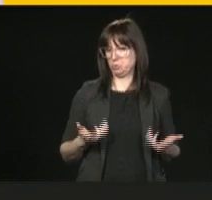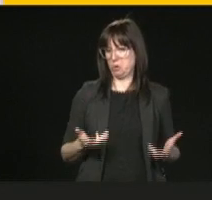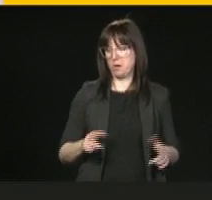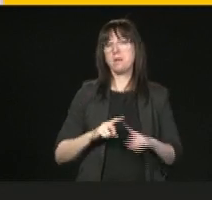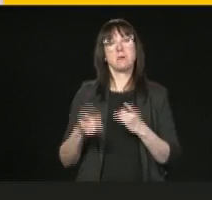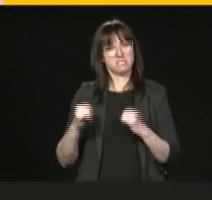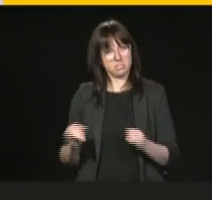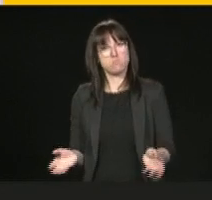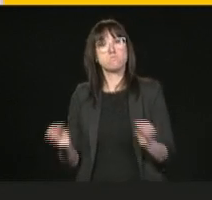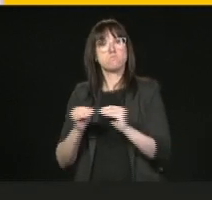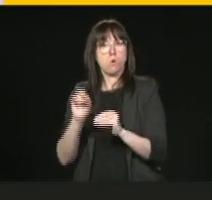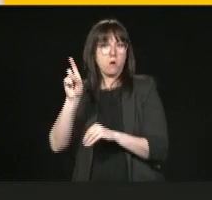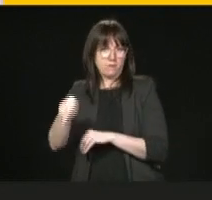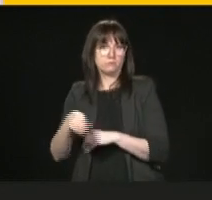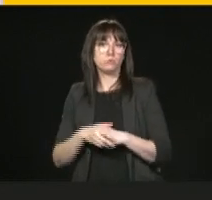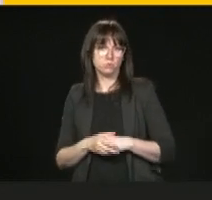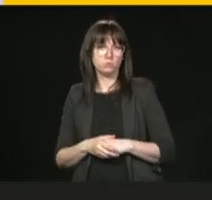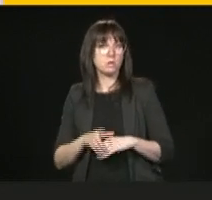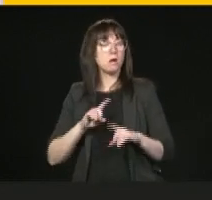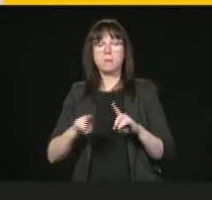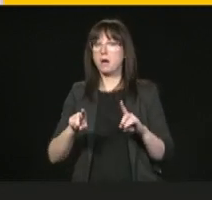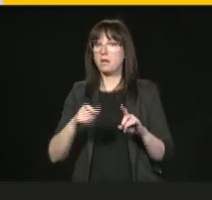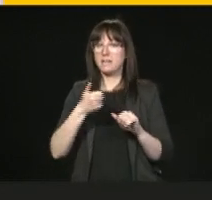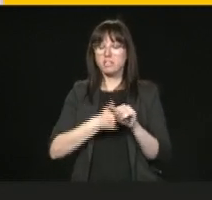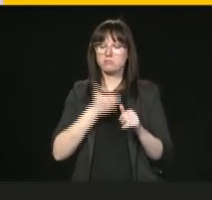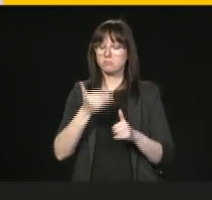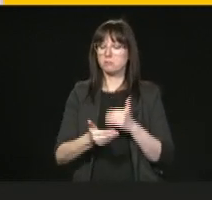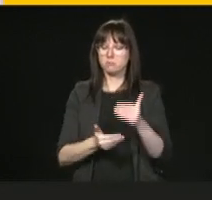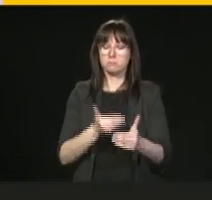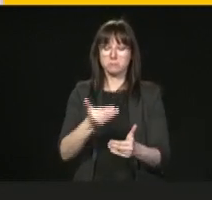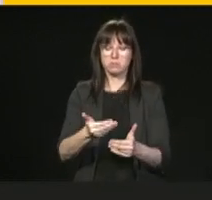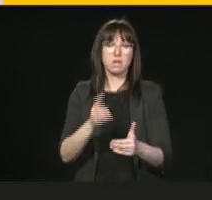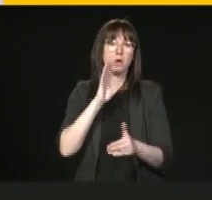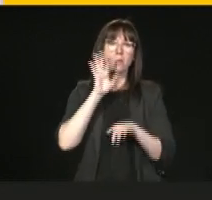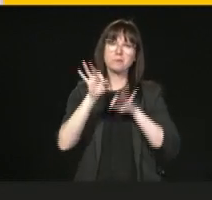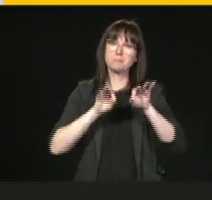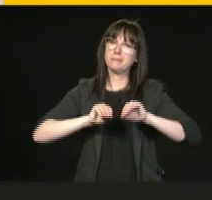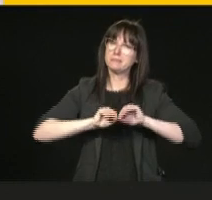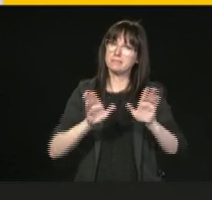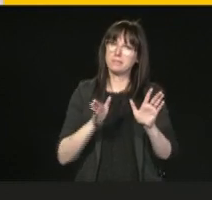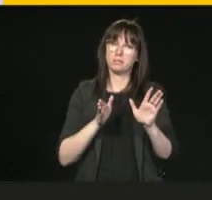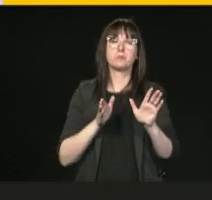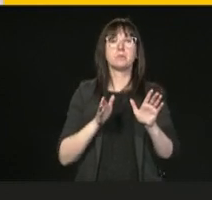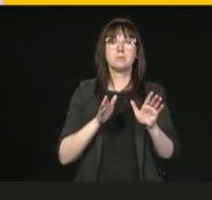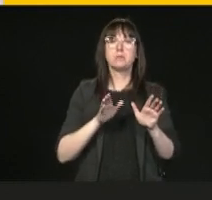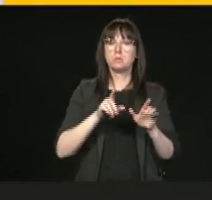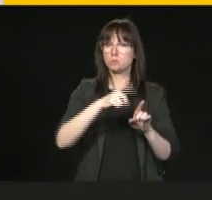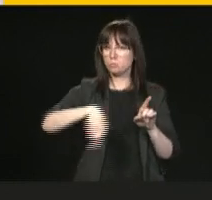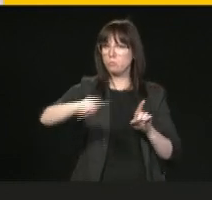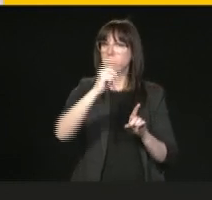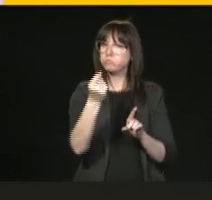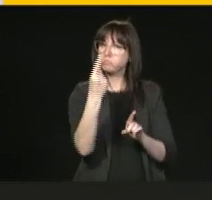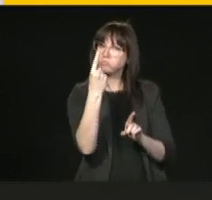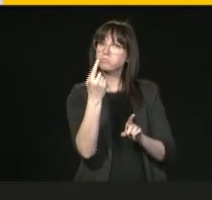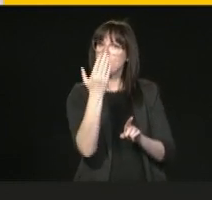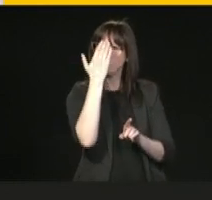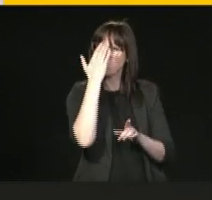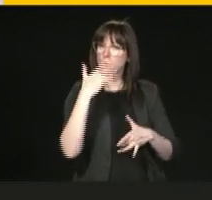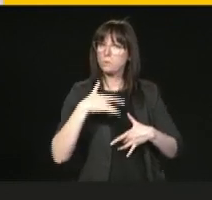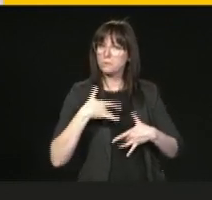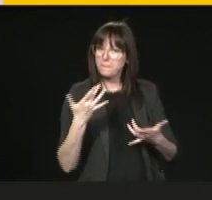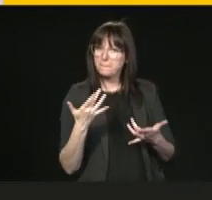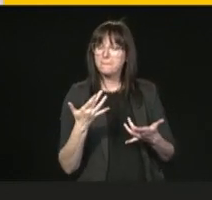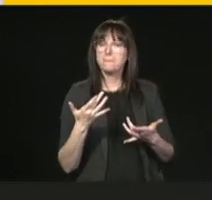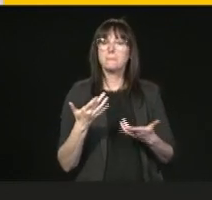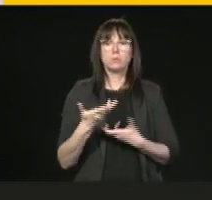at every step we will be transparent about what we're doing so that people can understand, so that people can have confidence,